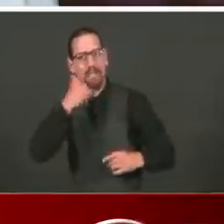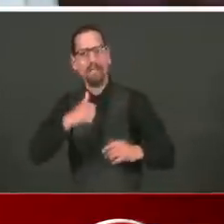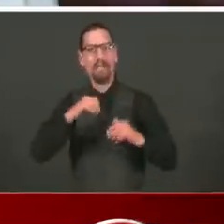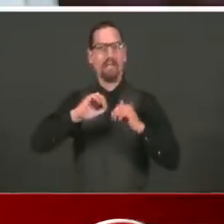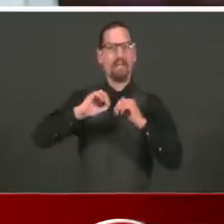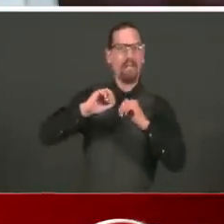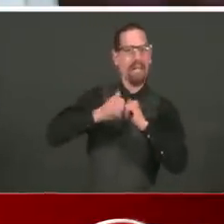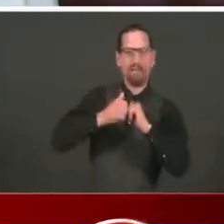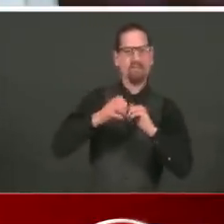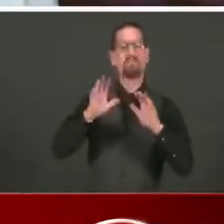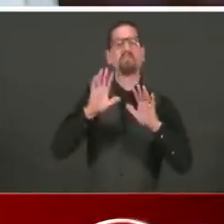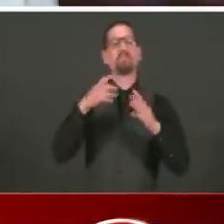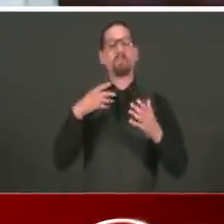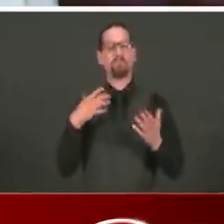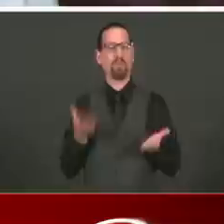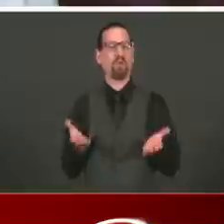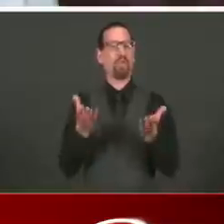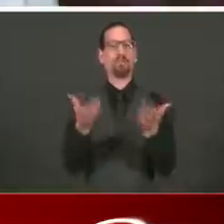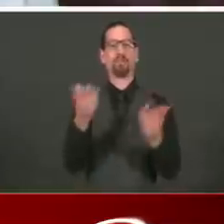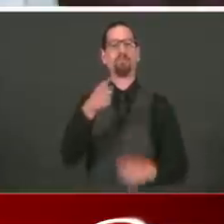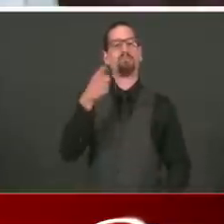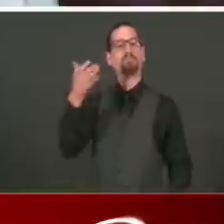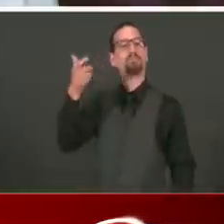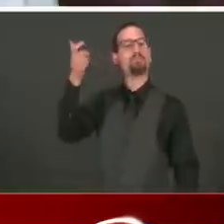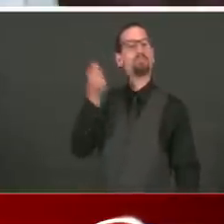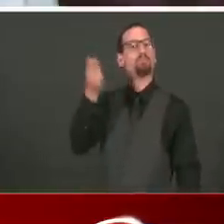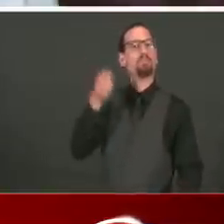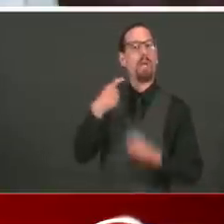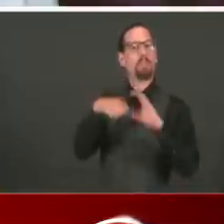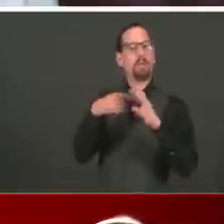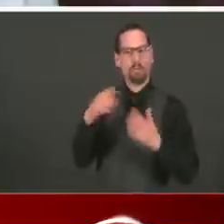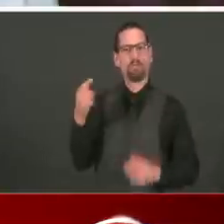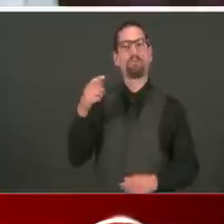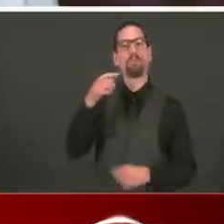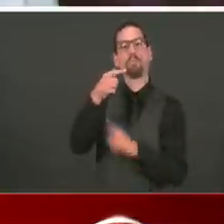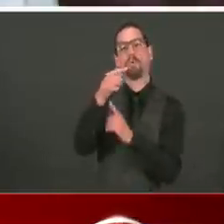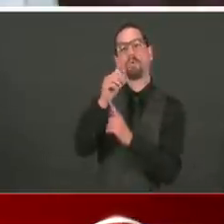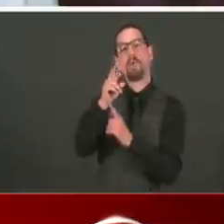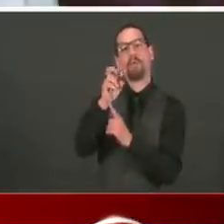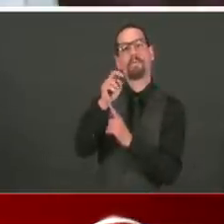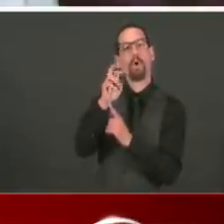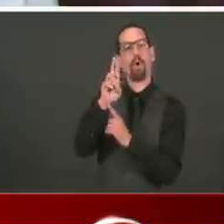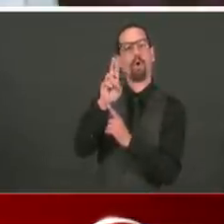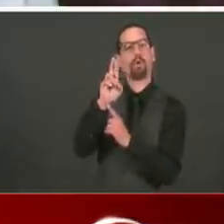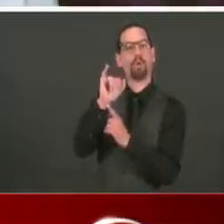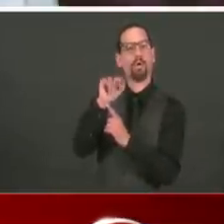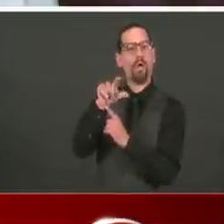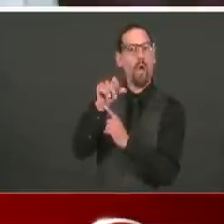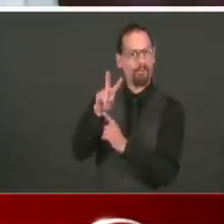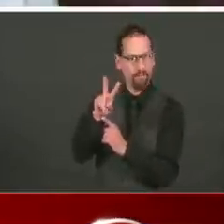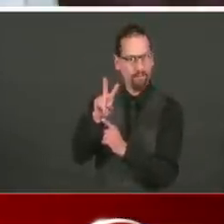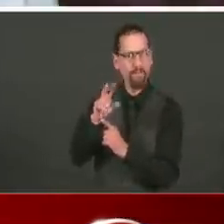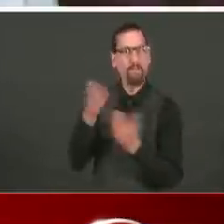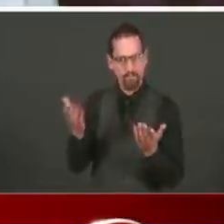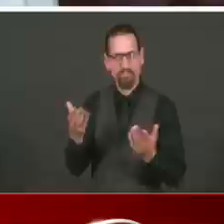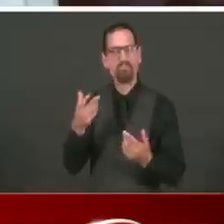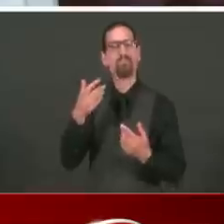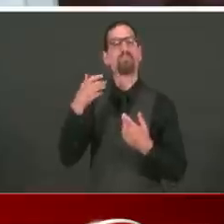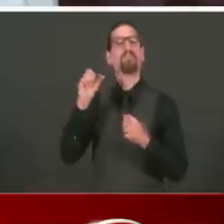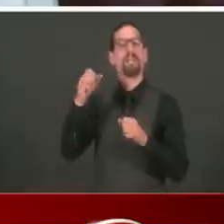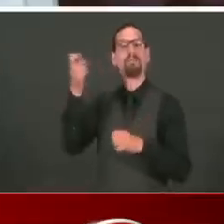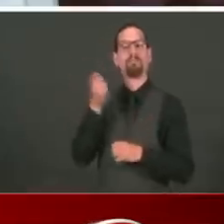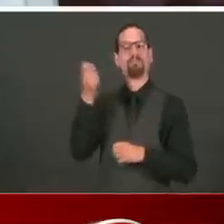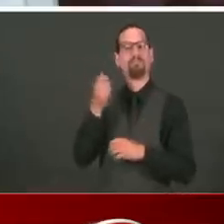to consider getting the daily email update on COVID news. You can go to the governor's website and sign up for the daily